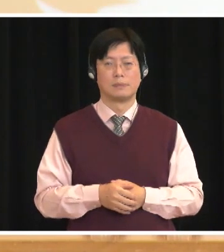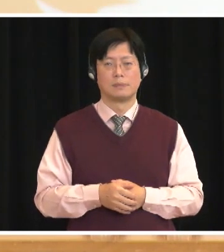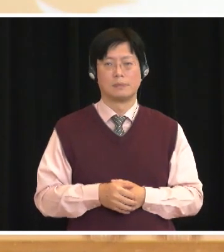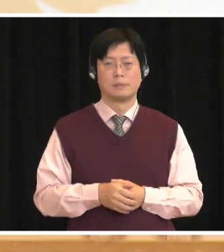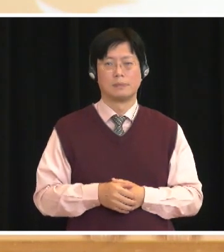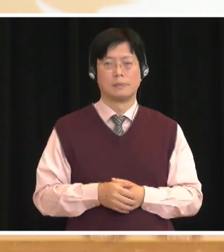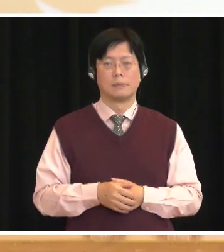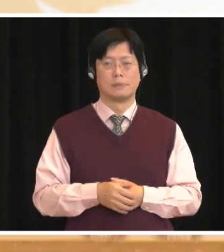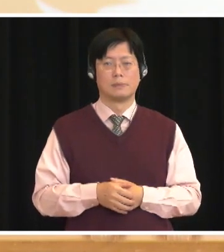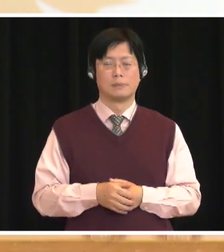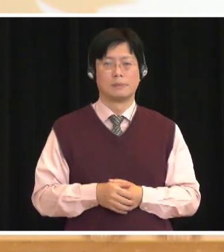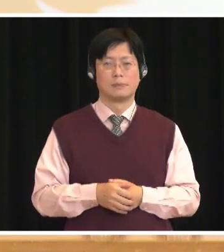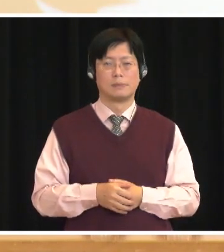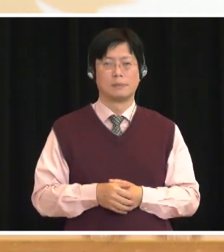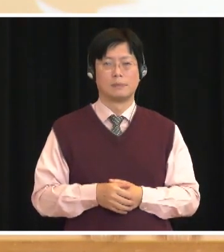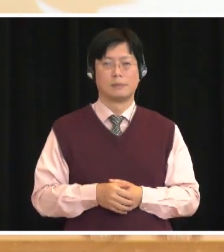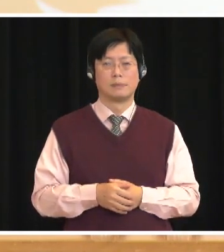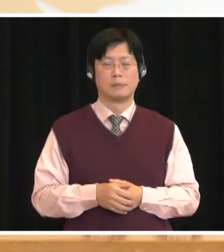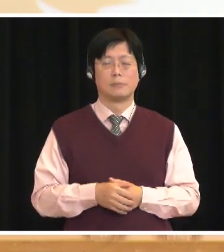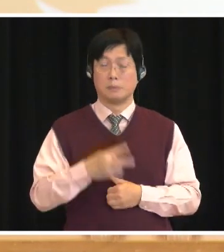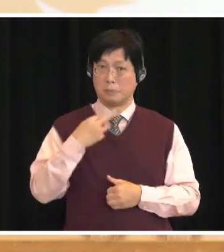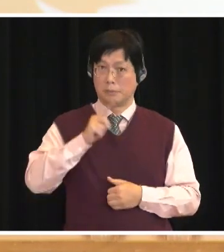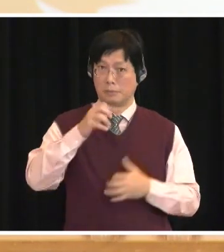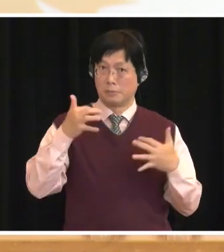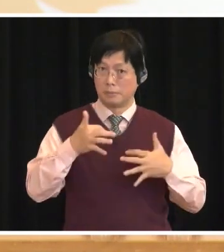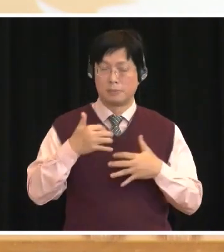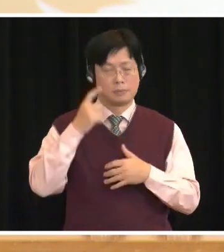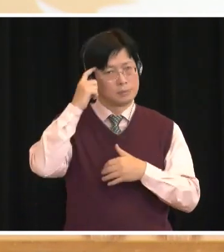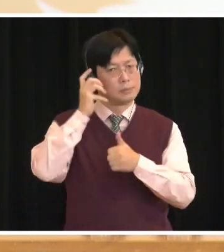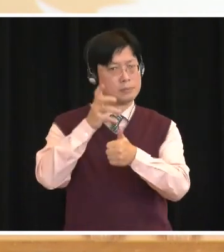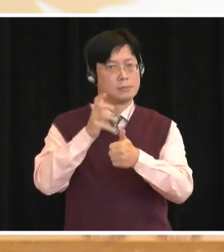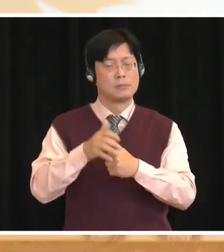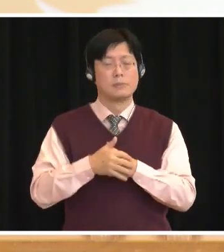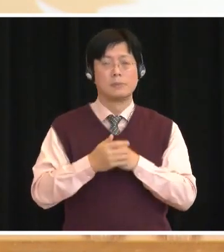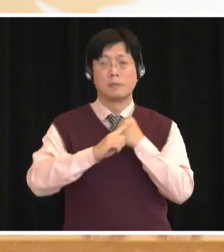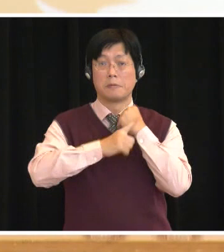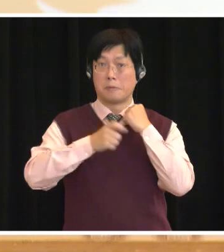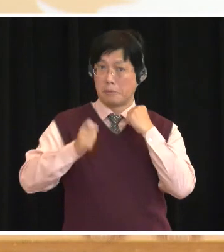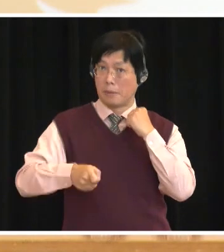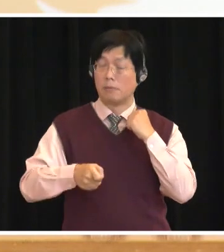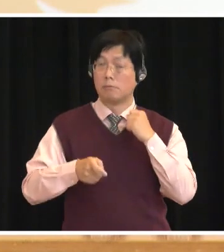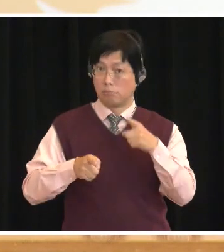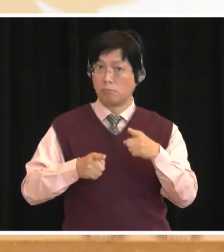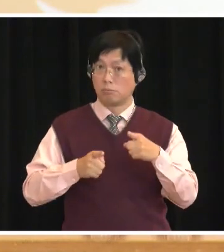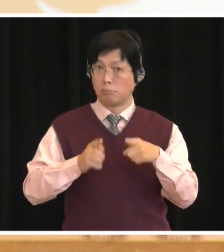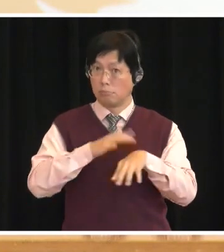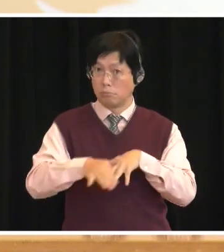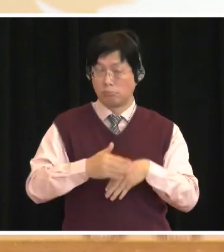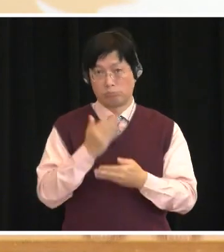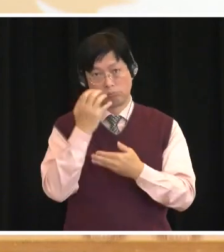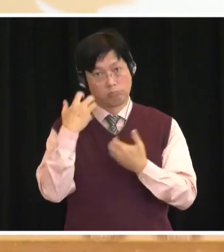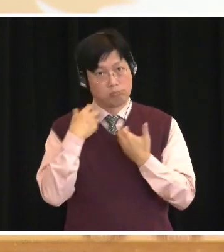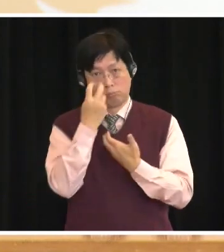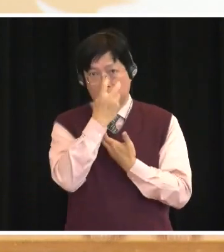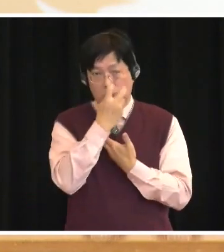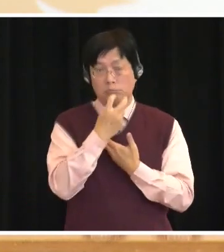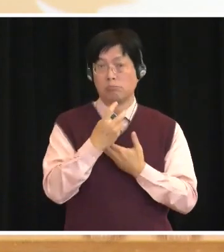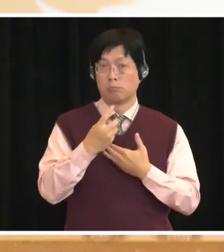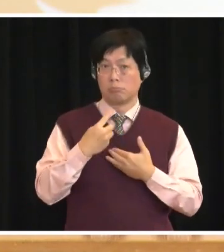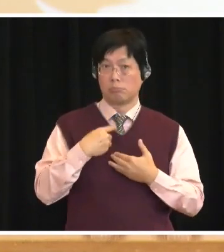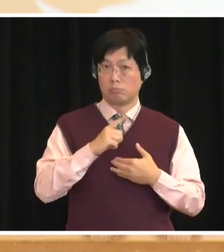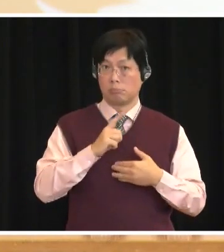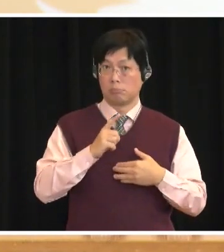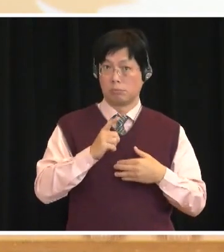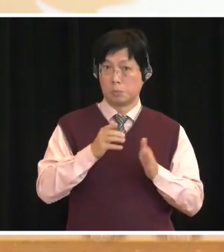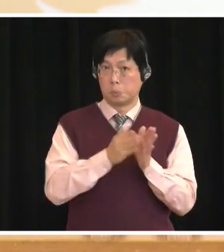the judge of the necessity of that continuation of the pretrial detention? And is that